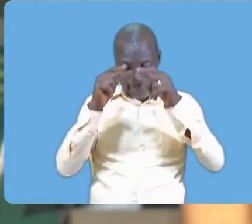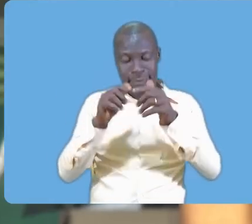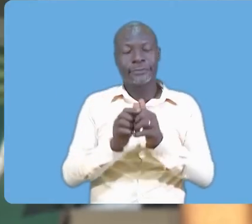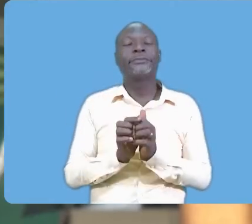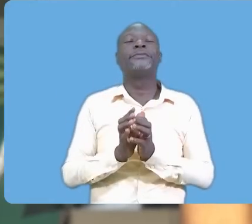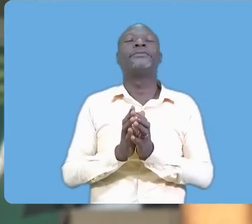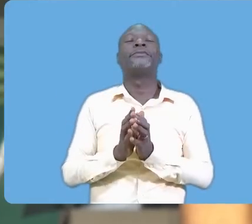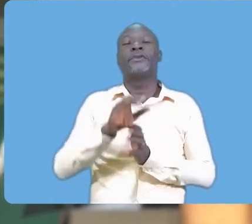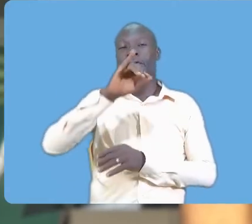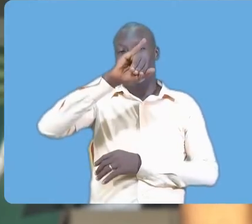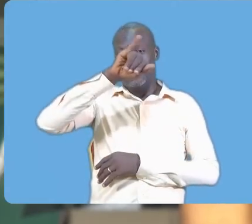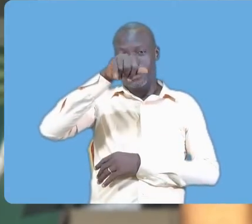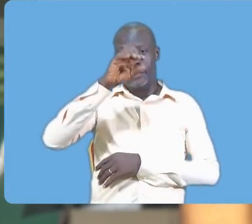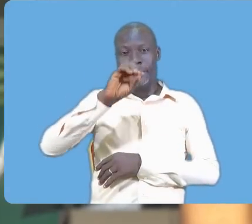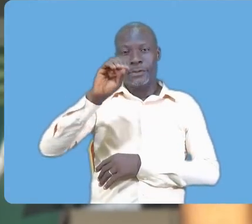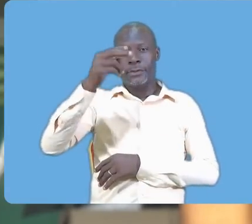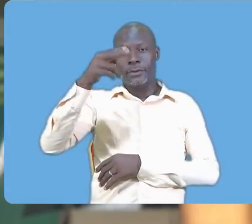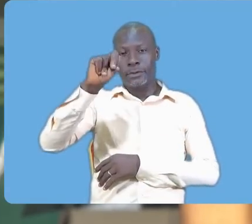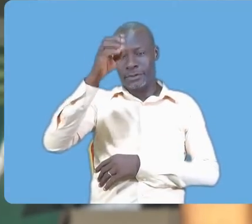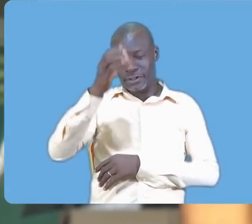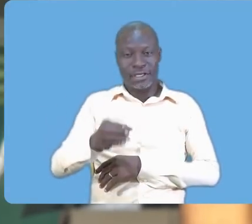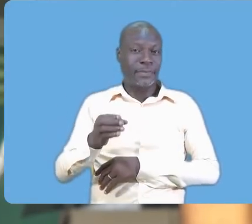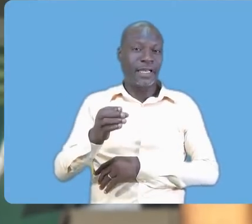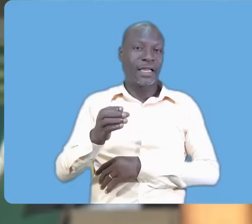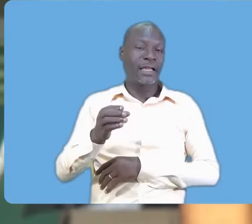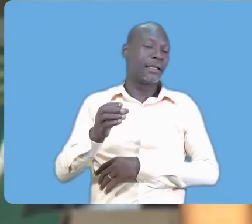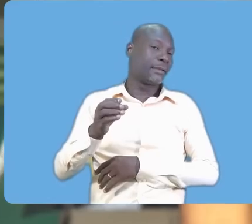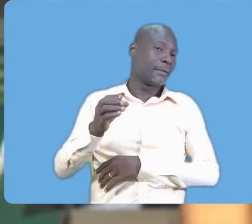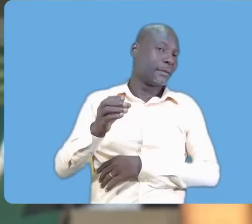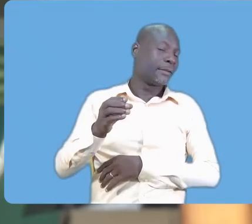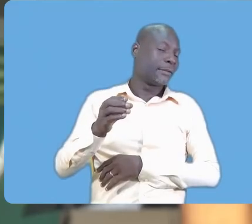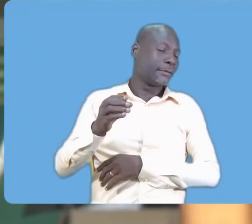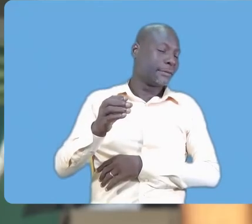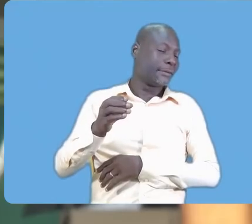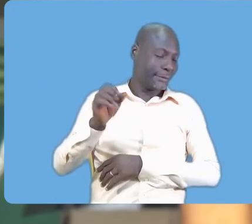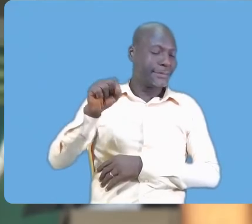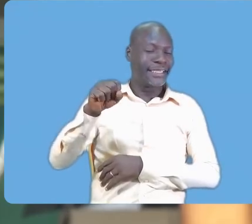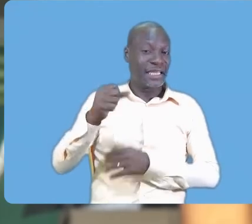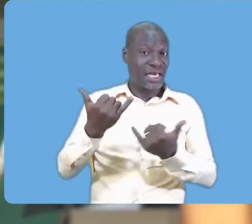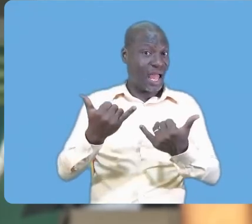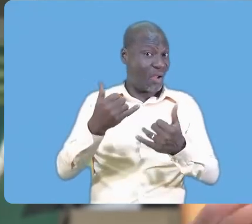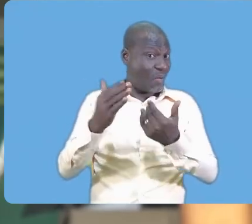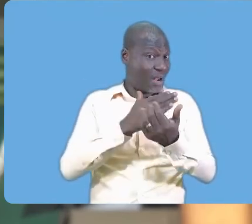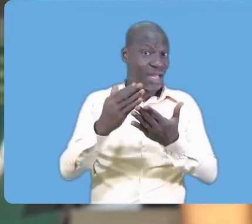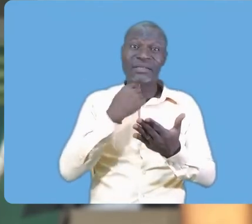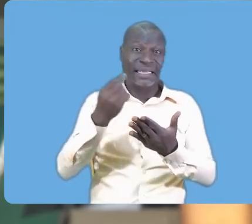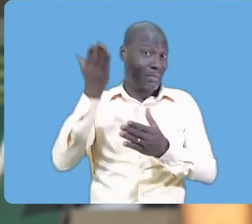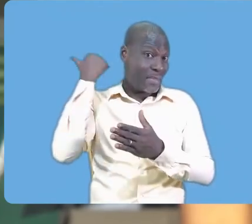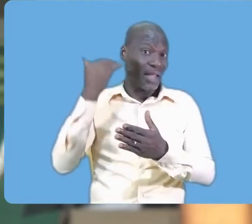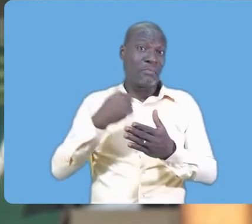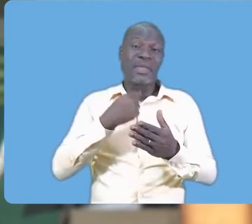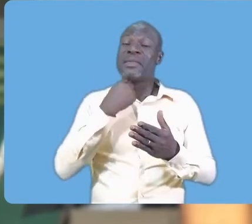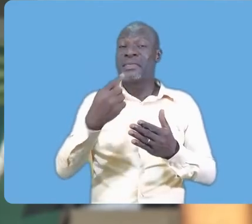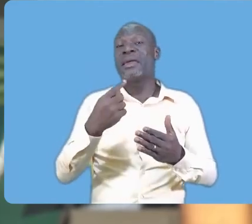mayemfa enkasa nkyere ye ho ene anopai eti ayasa ama ene asemo ameka na last week ebi nimso